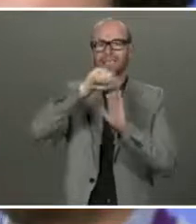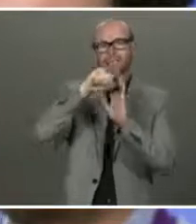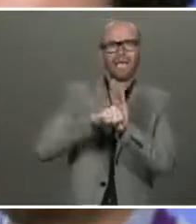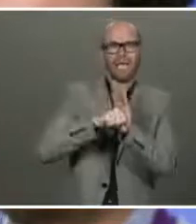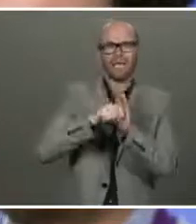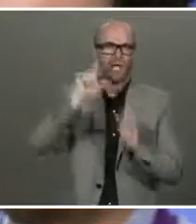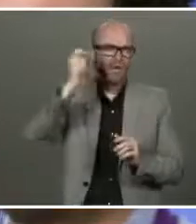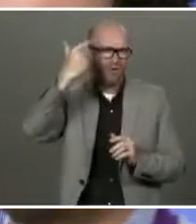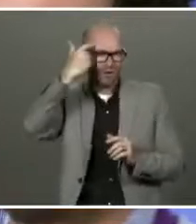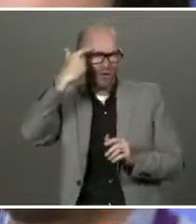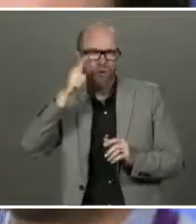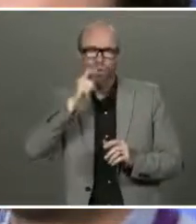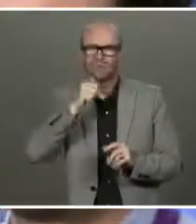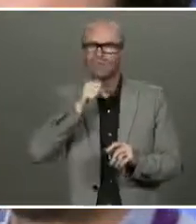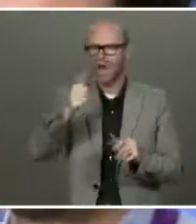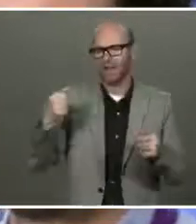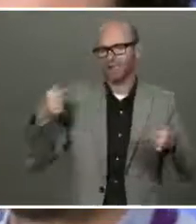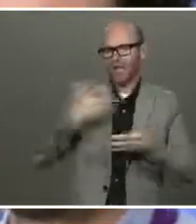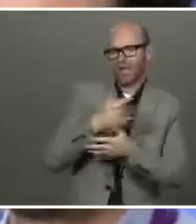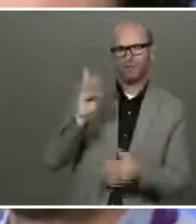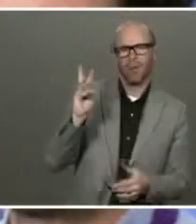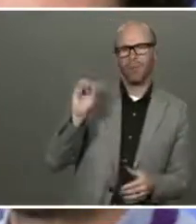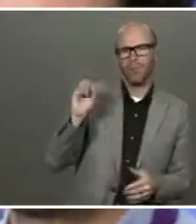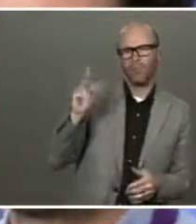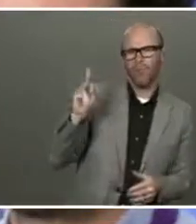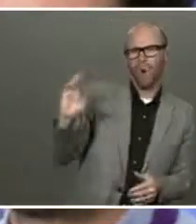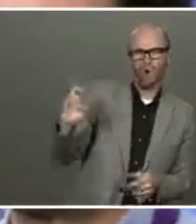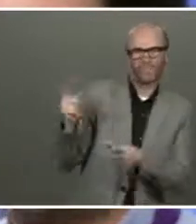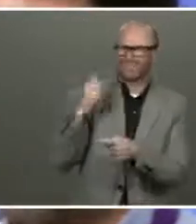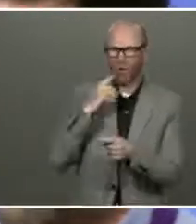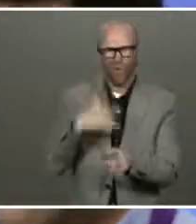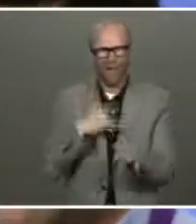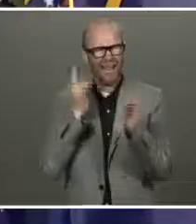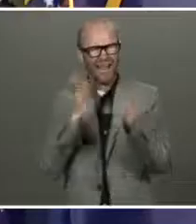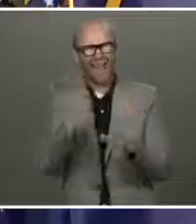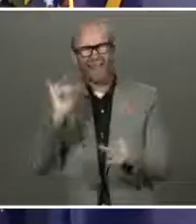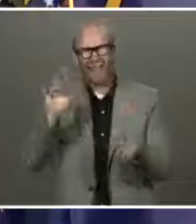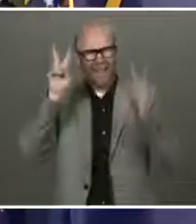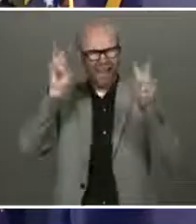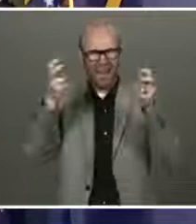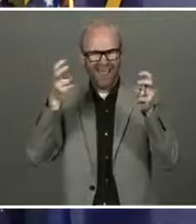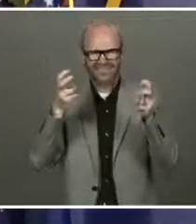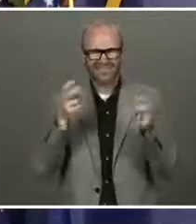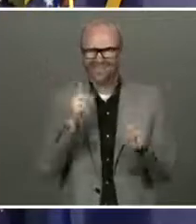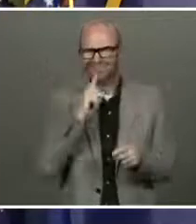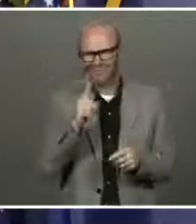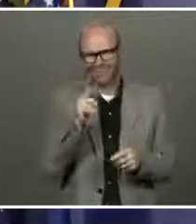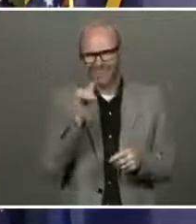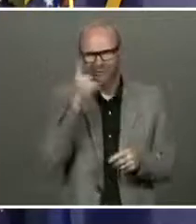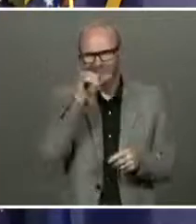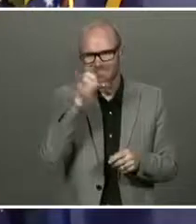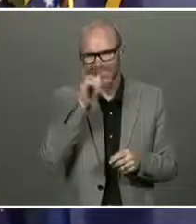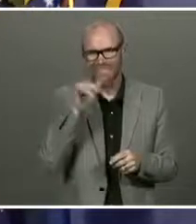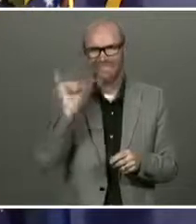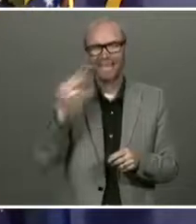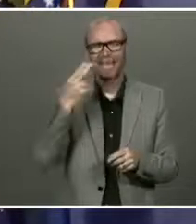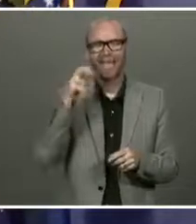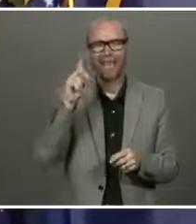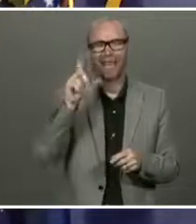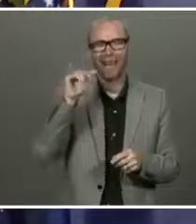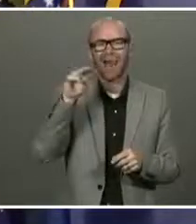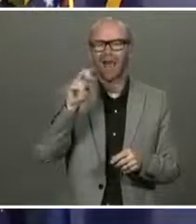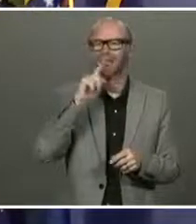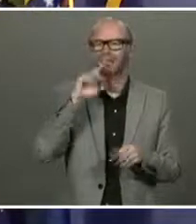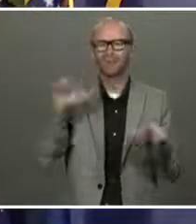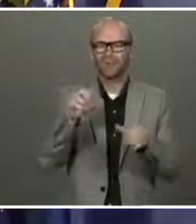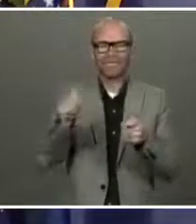Your thoughts about that story, and have you received any reaction? It's a stupid headline. That's ridiculous. That headline is doing the exact same